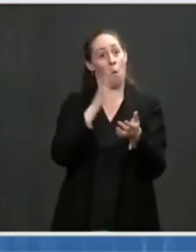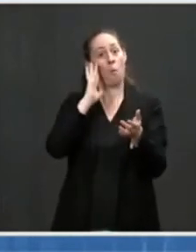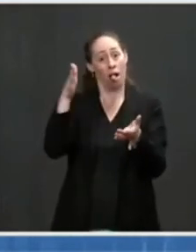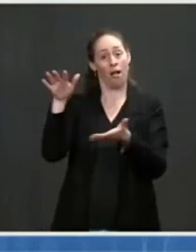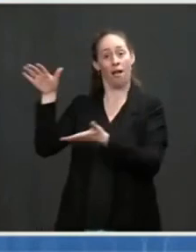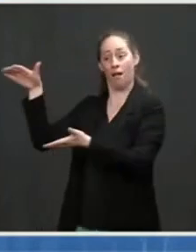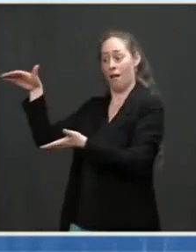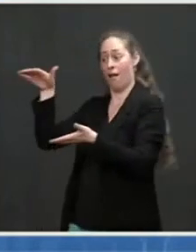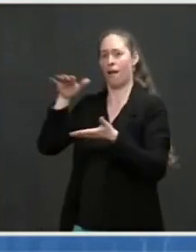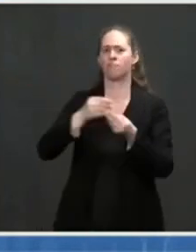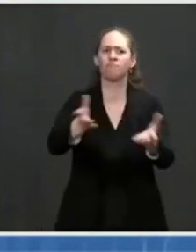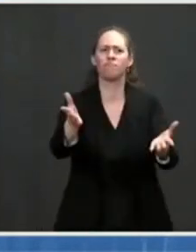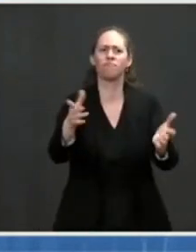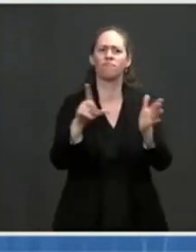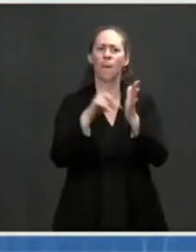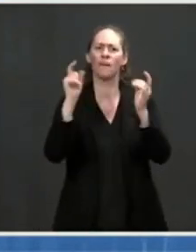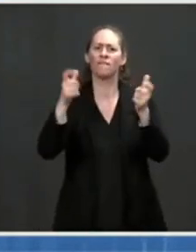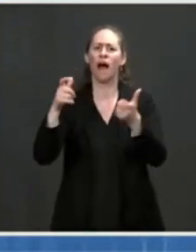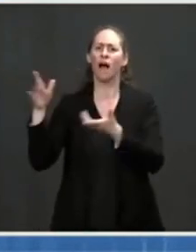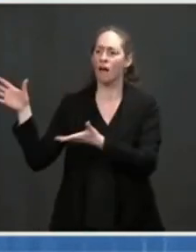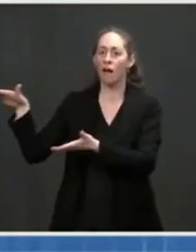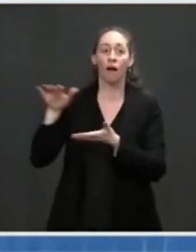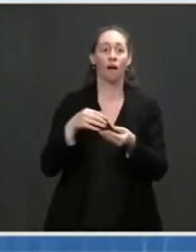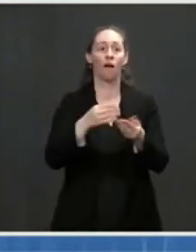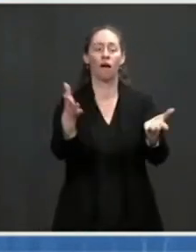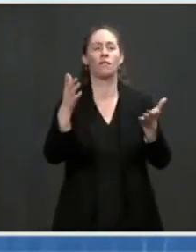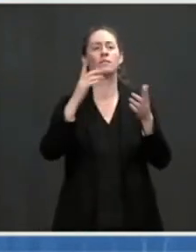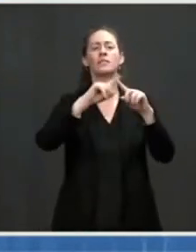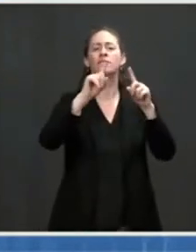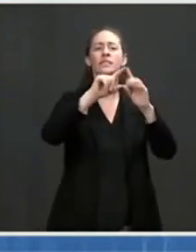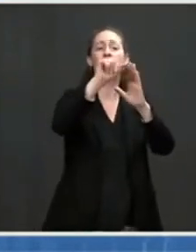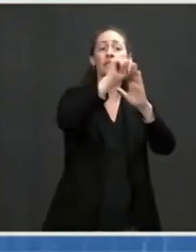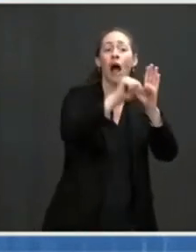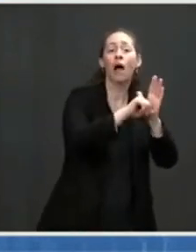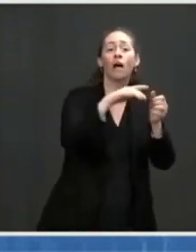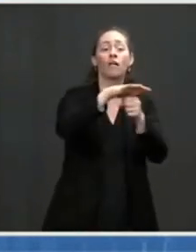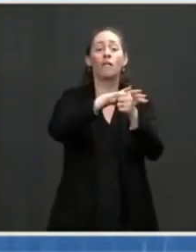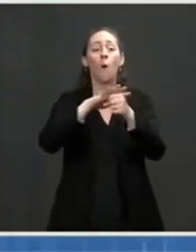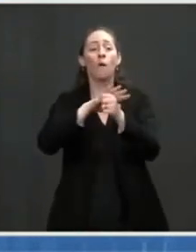available for delivery to our state, local, and federal partners.